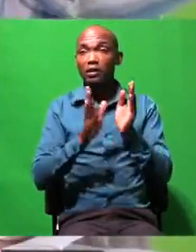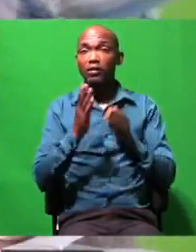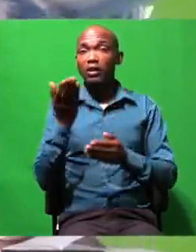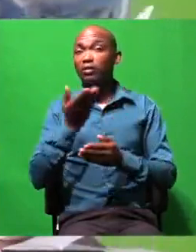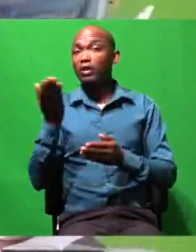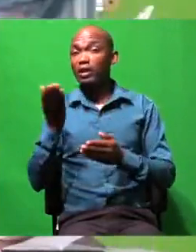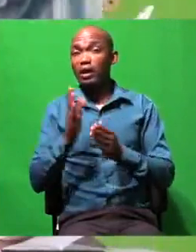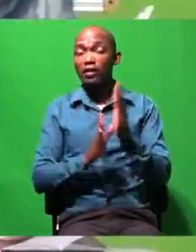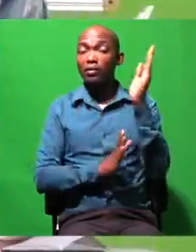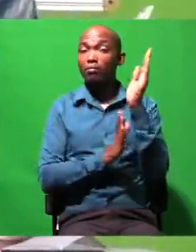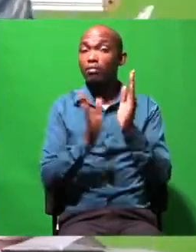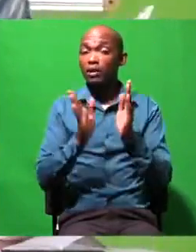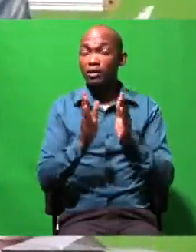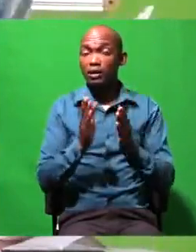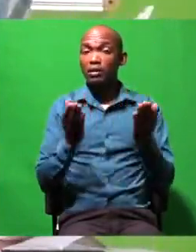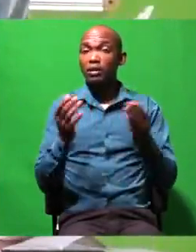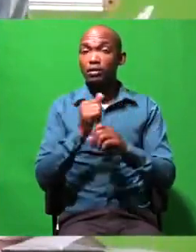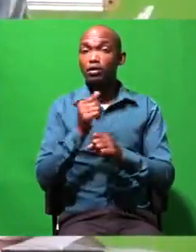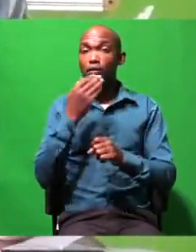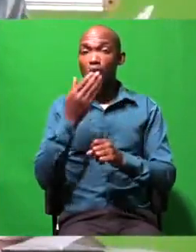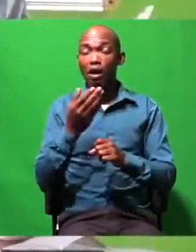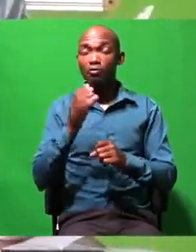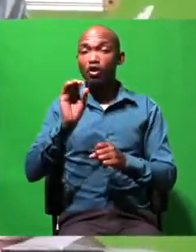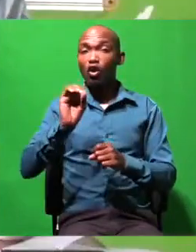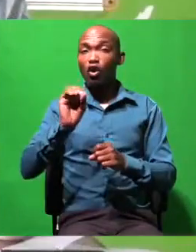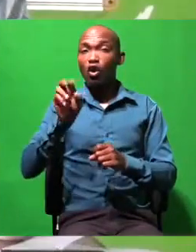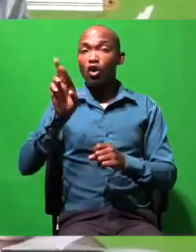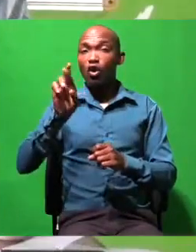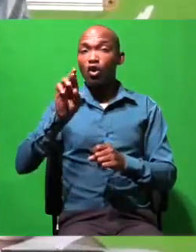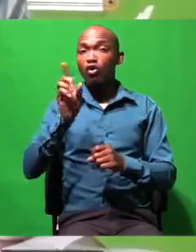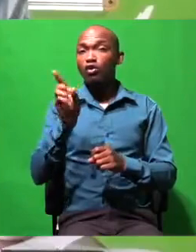sub-branches. For example, we have organic chemistry,